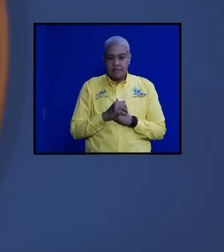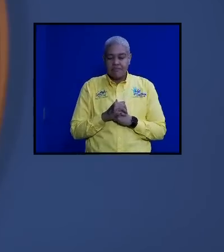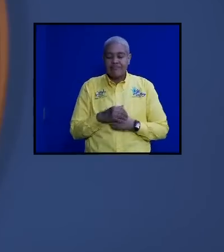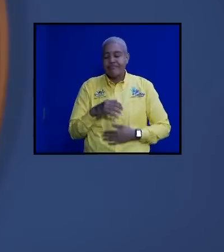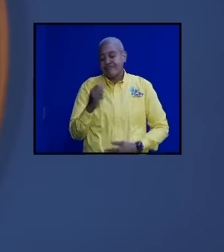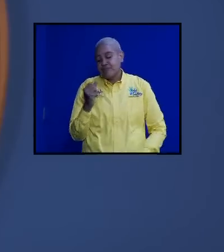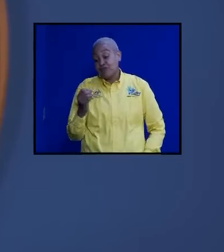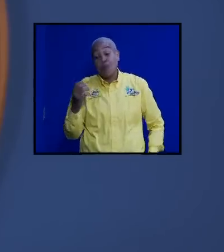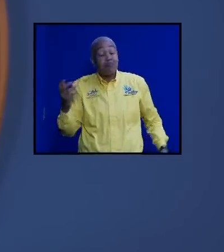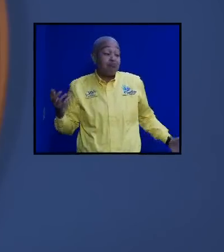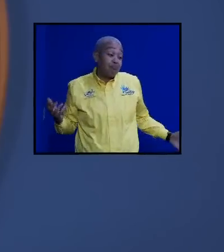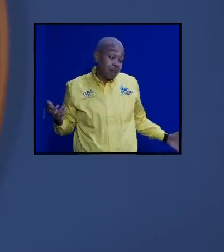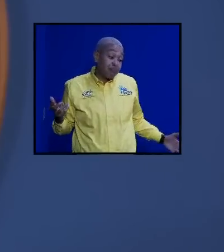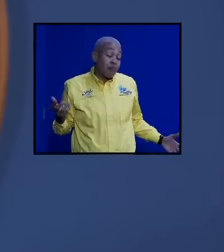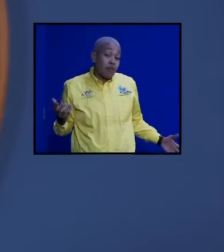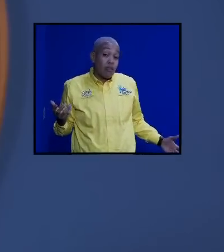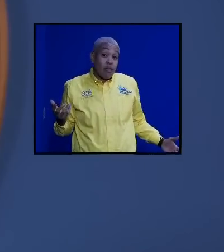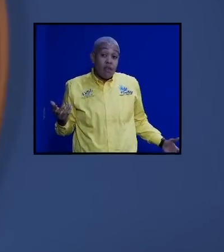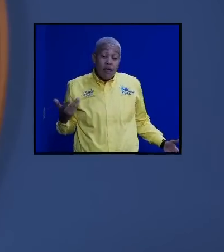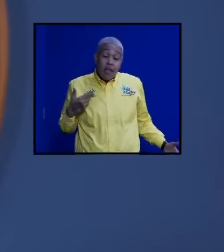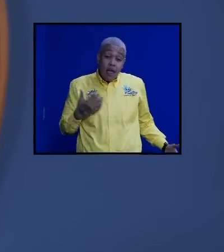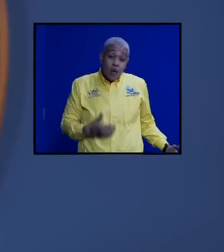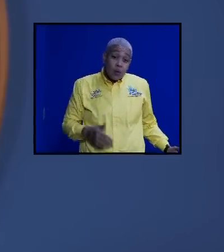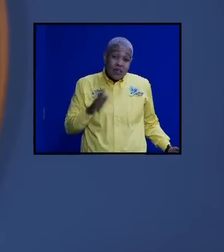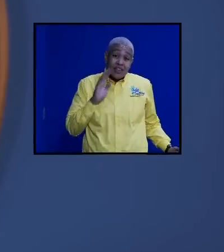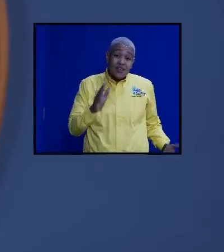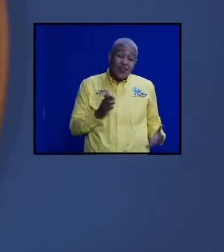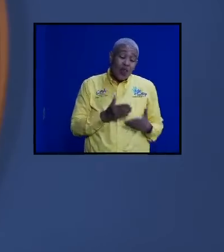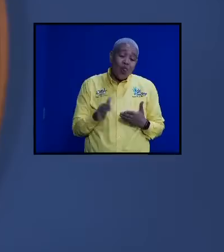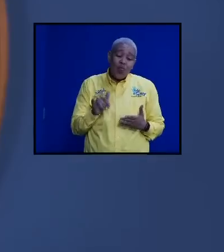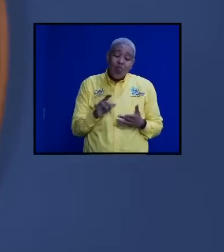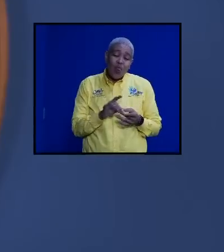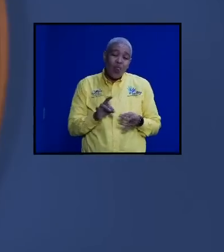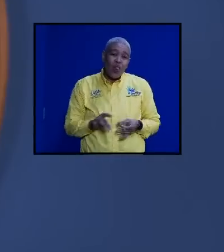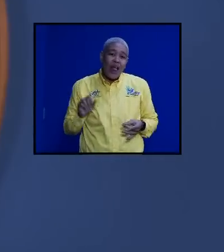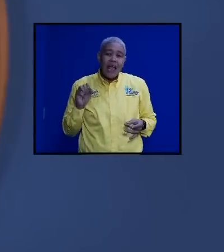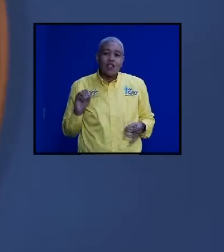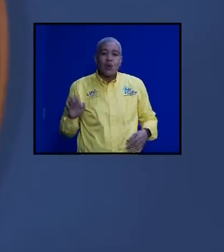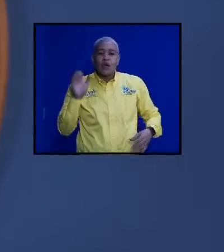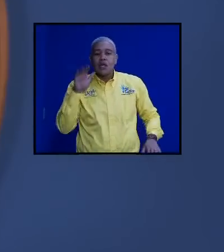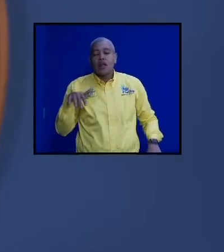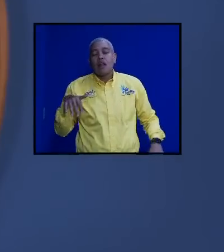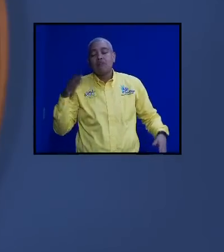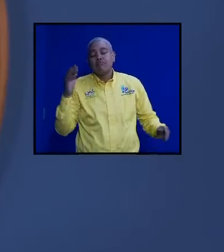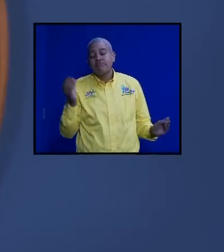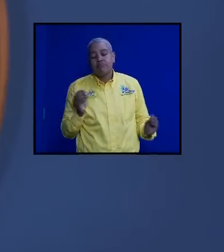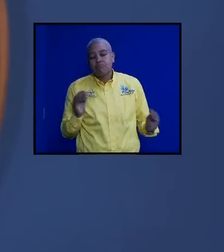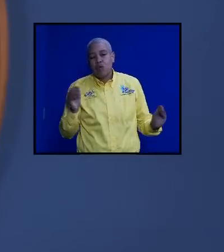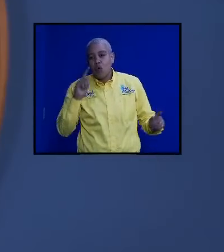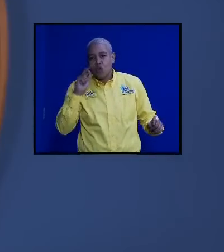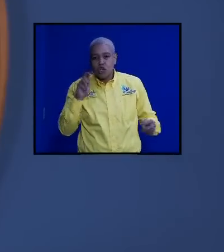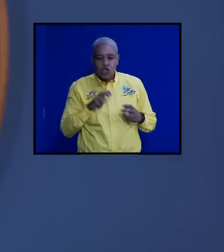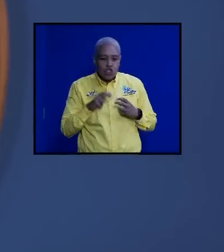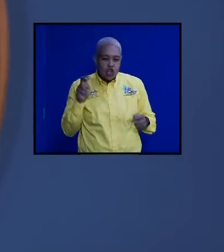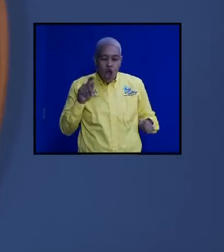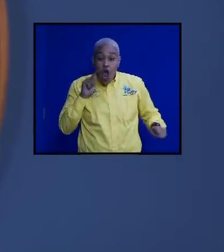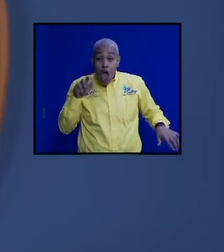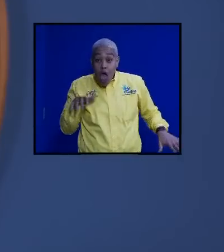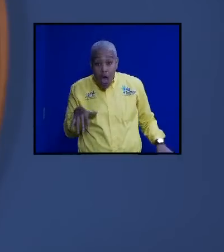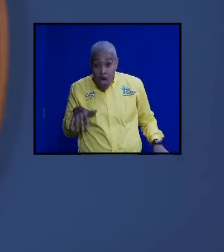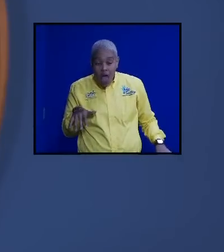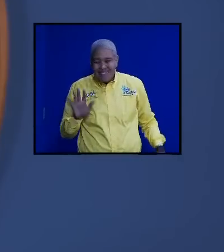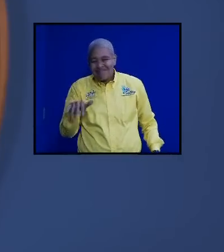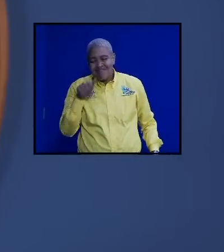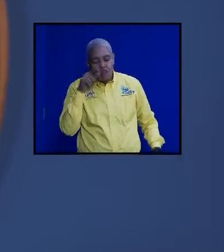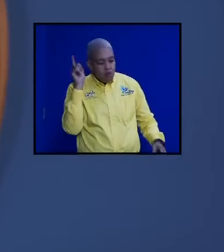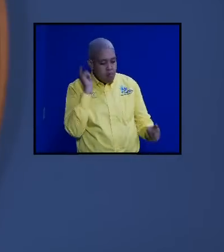So, again, I would wish to dismiss this argument about SOEs not having shock and awe, and that's not